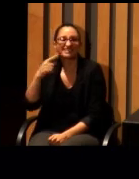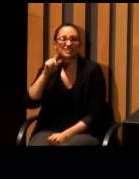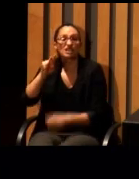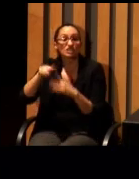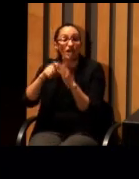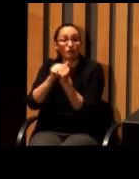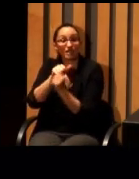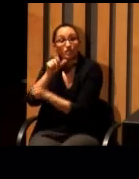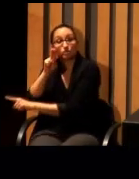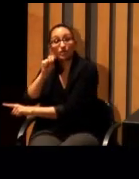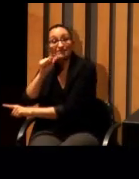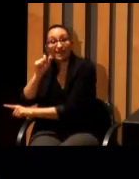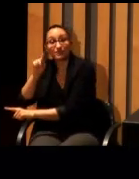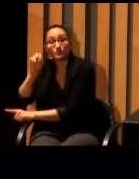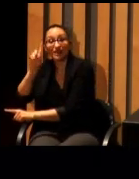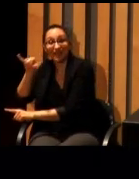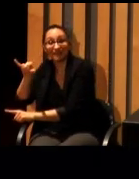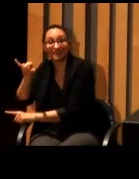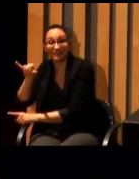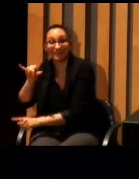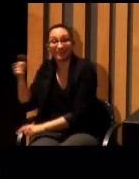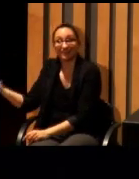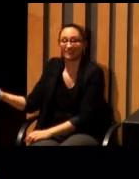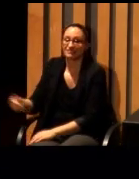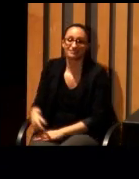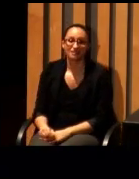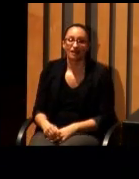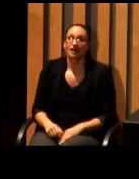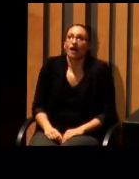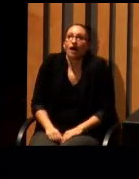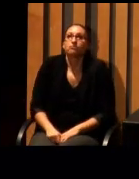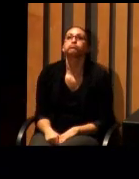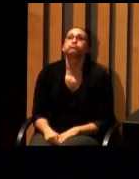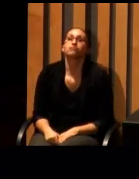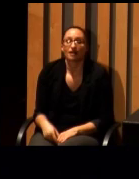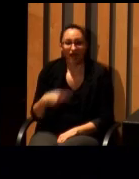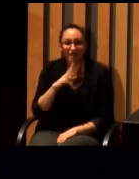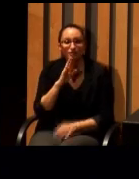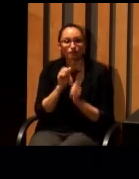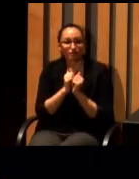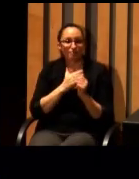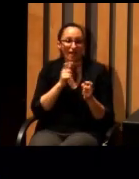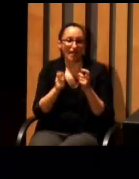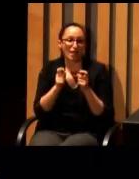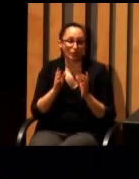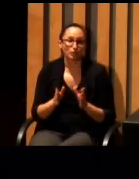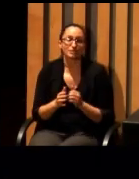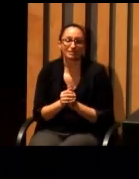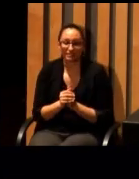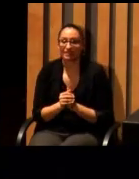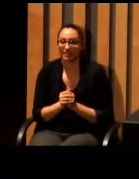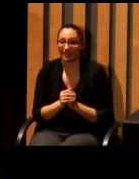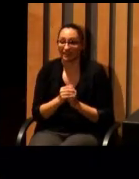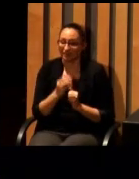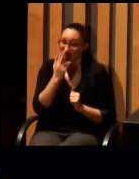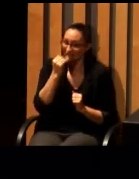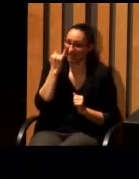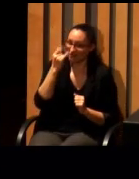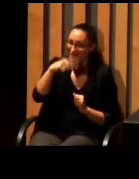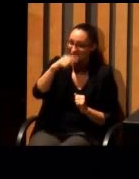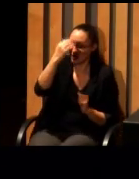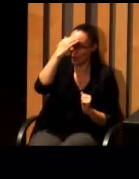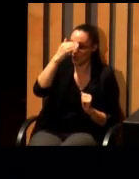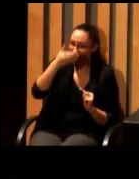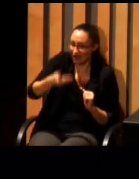No, I don't want to punt on the issue, because I took it up with my own editors when I, it's funny, if they had known that they